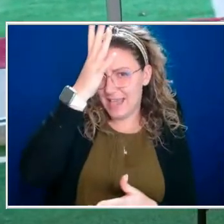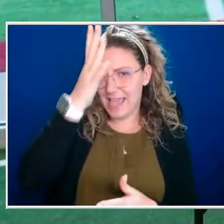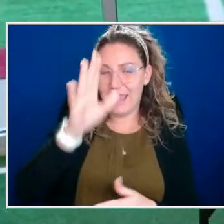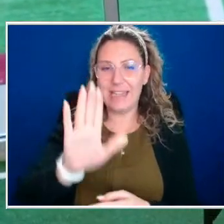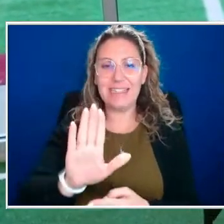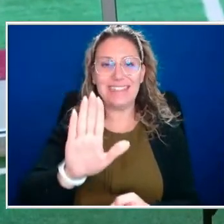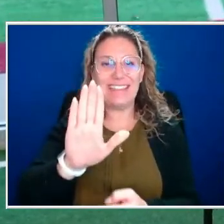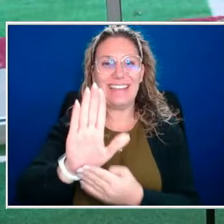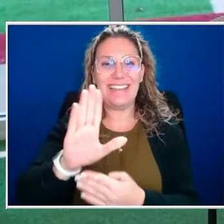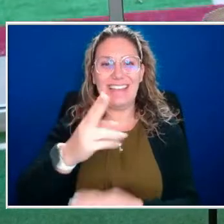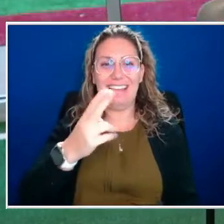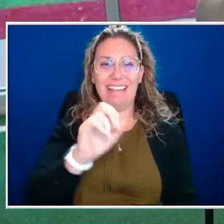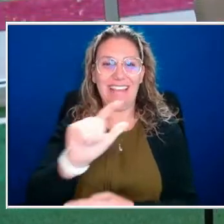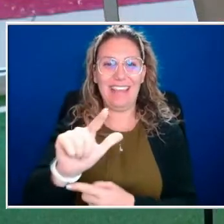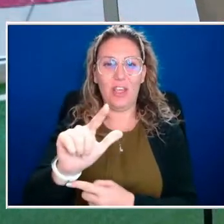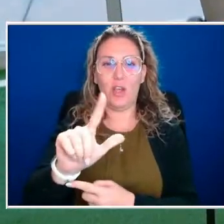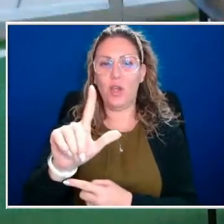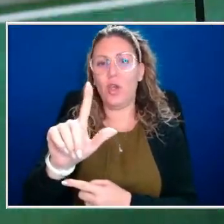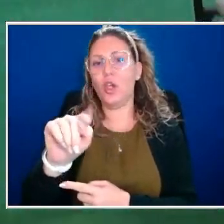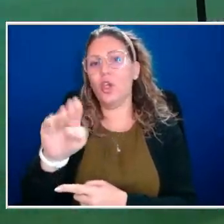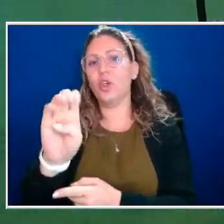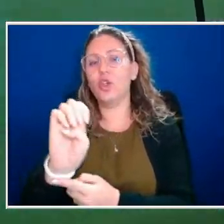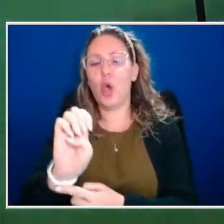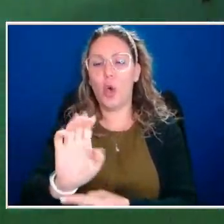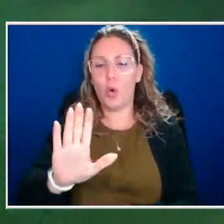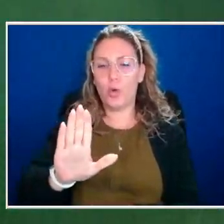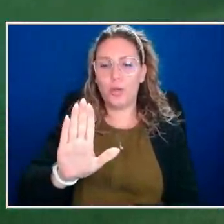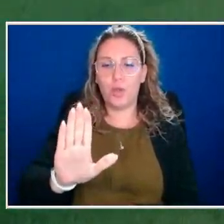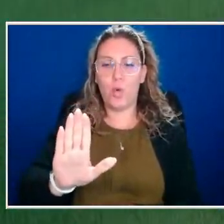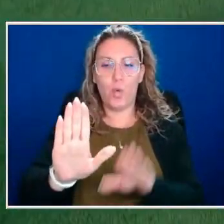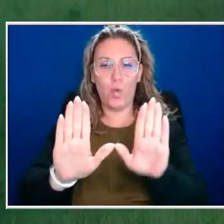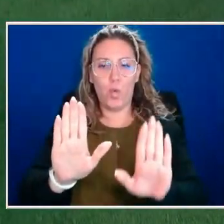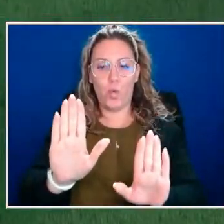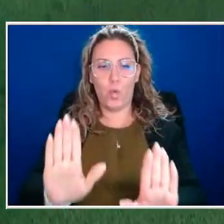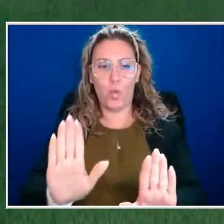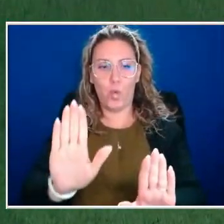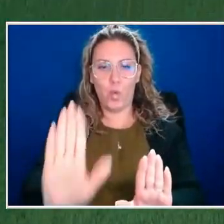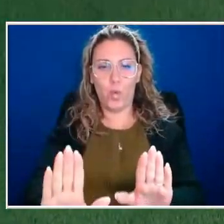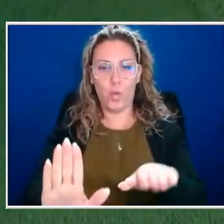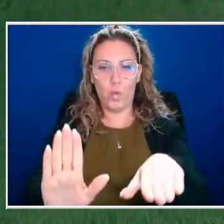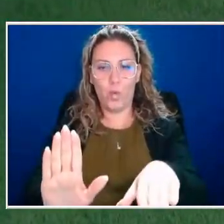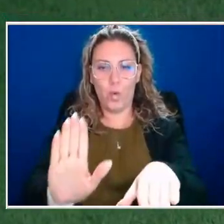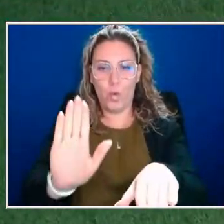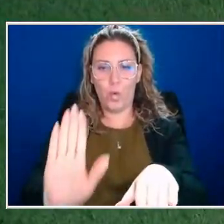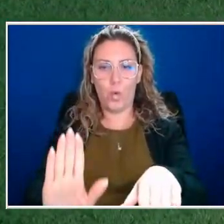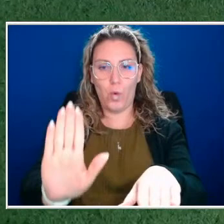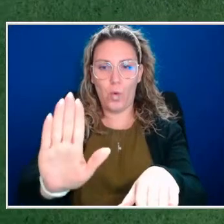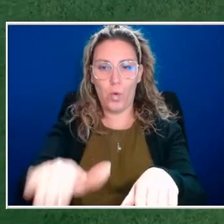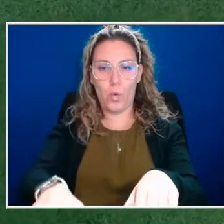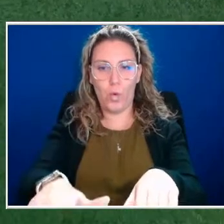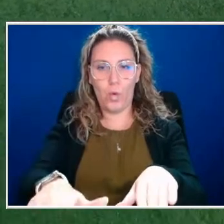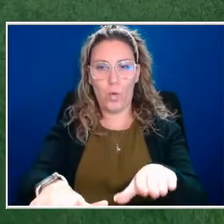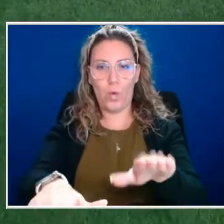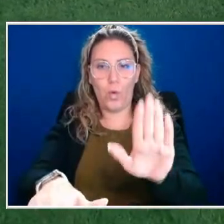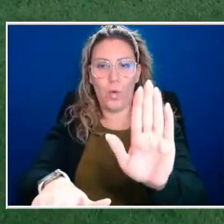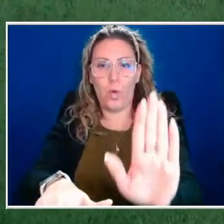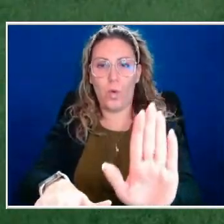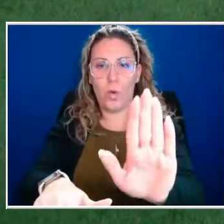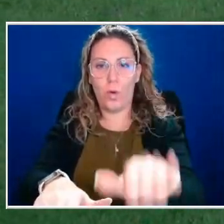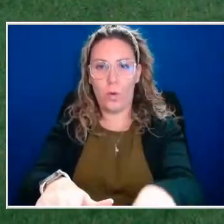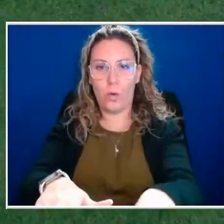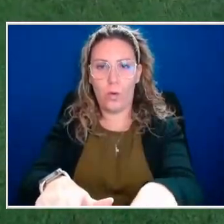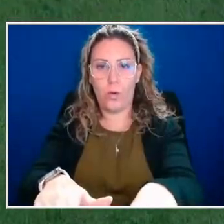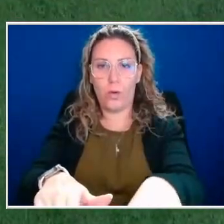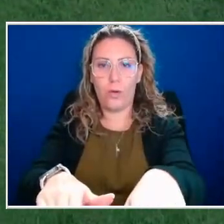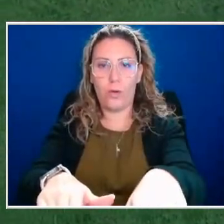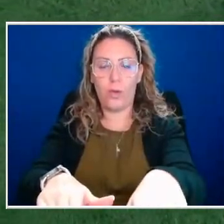do? Can you show us those? Yeah, so that would just be walking up onto your heel and then driving up onto your toes. And